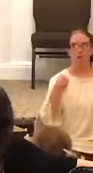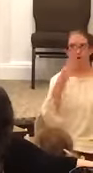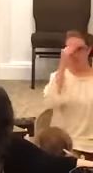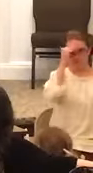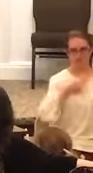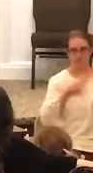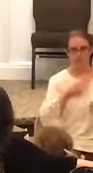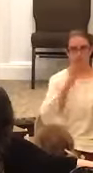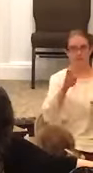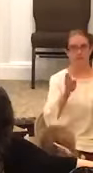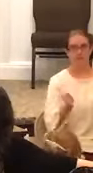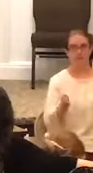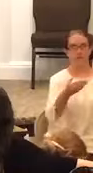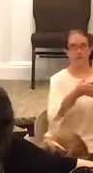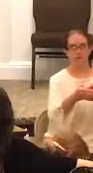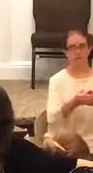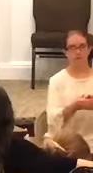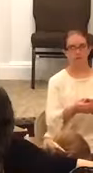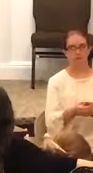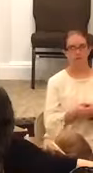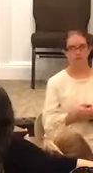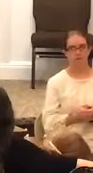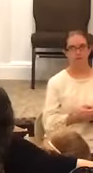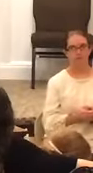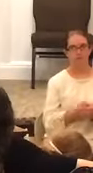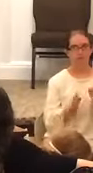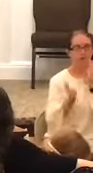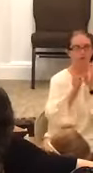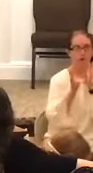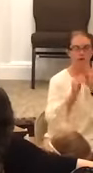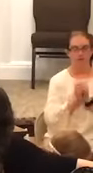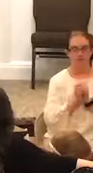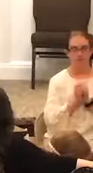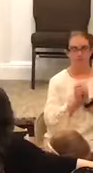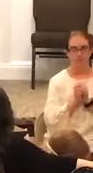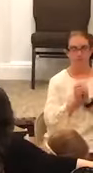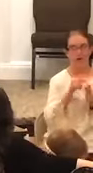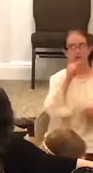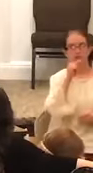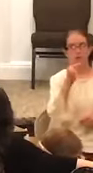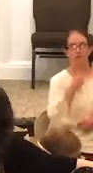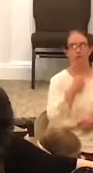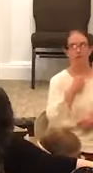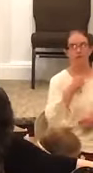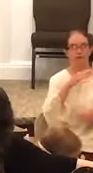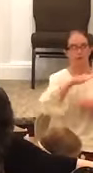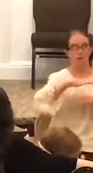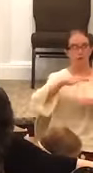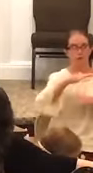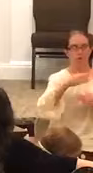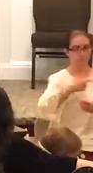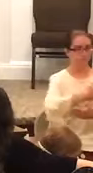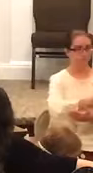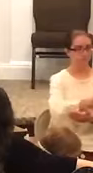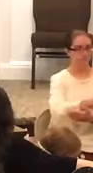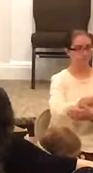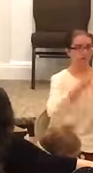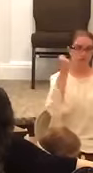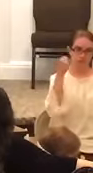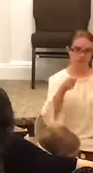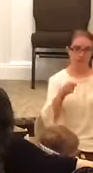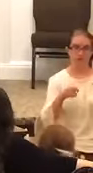bed. We stepped in the room, and when we stepped in the room, began to talk to him, and he told me he had overdosed the night before trying to